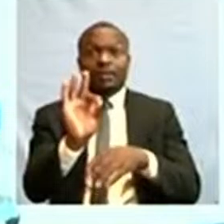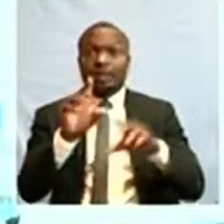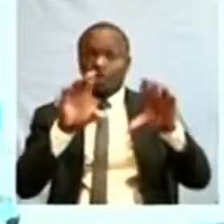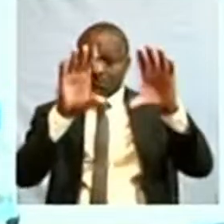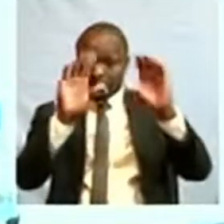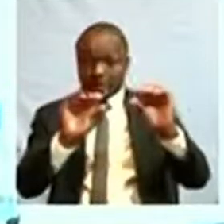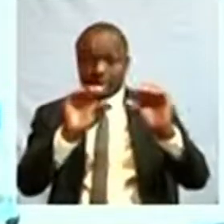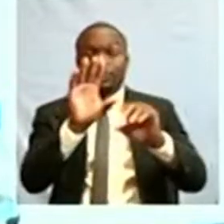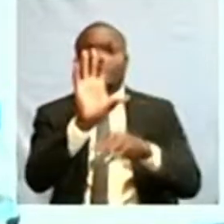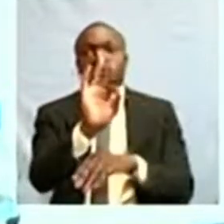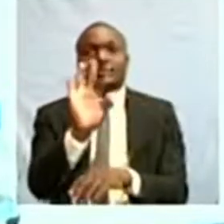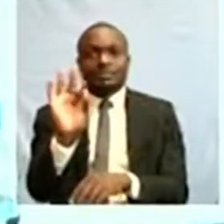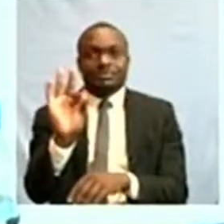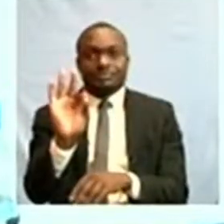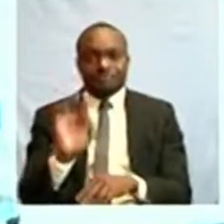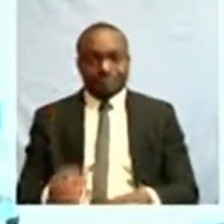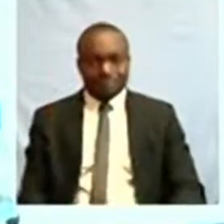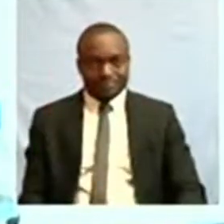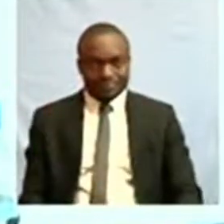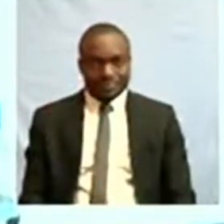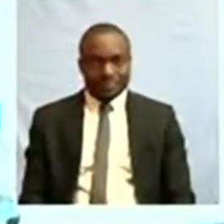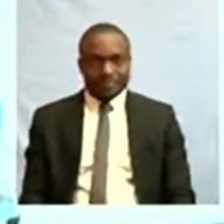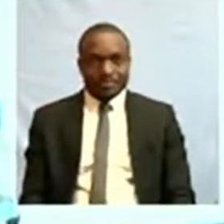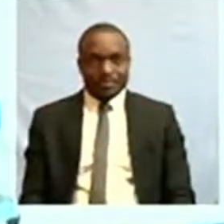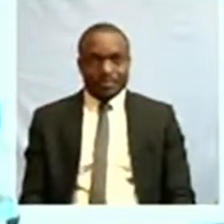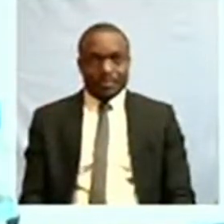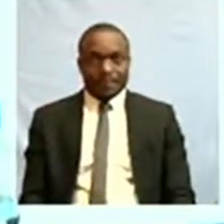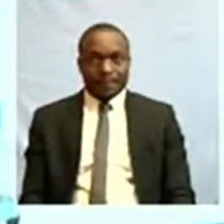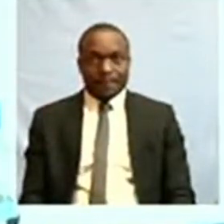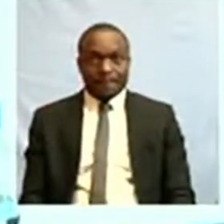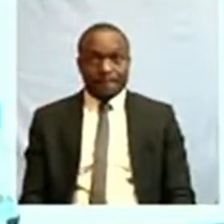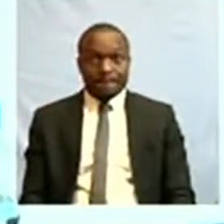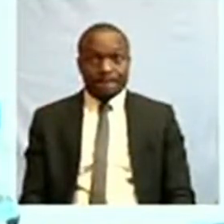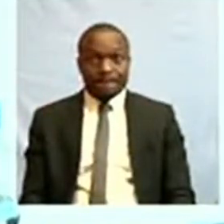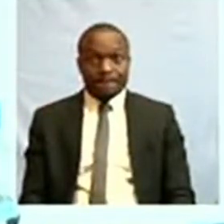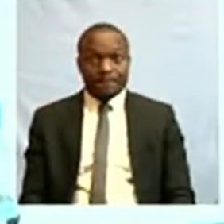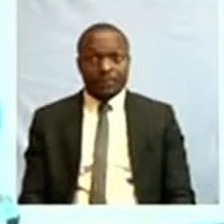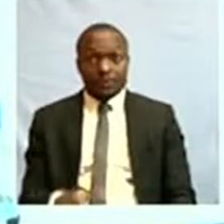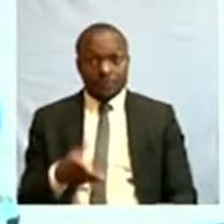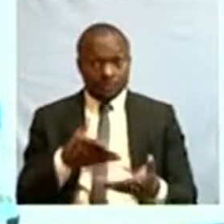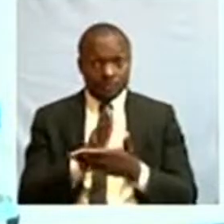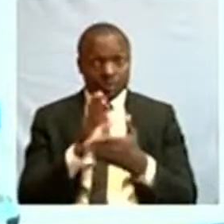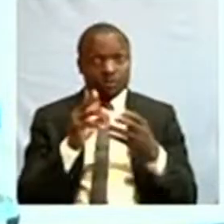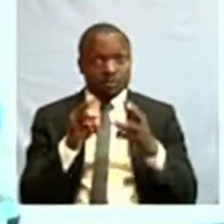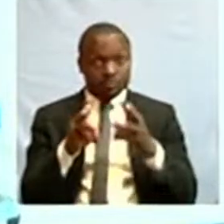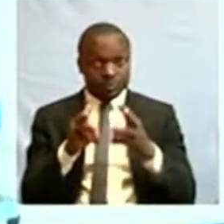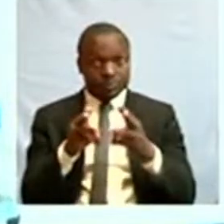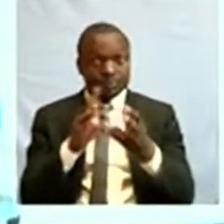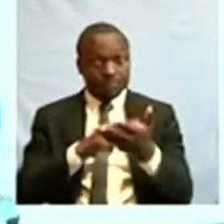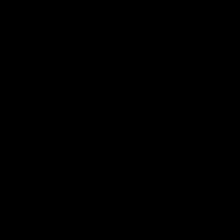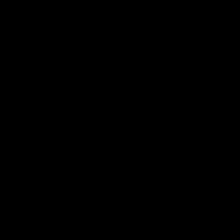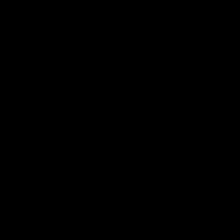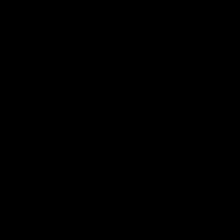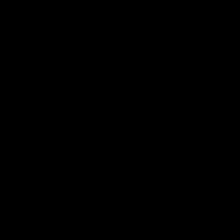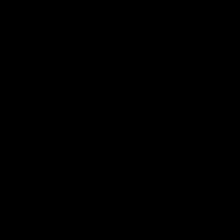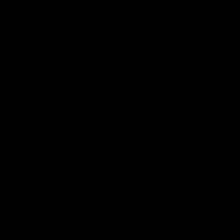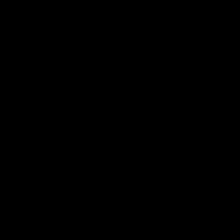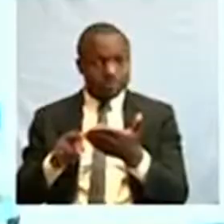that, I don't know if is that the best way to proceed, Honorable Chair? I can read the